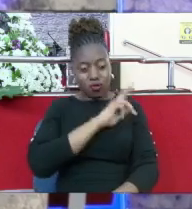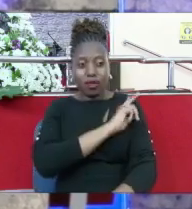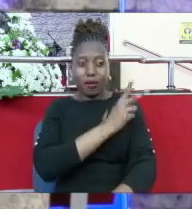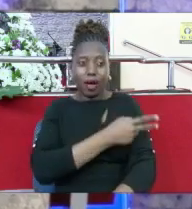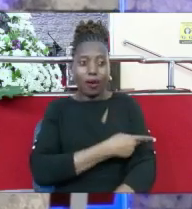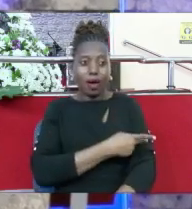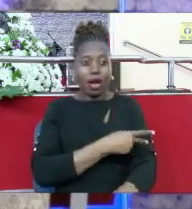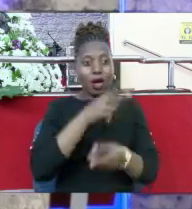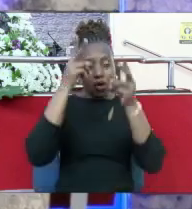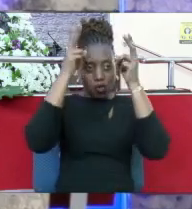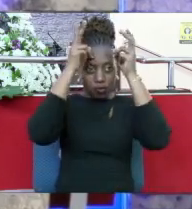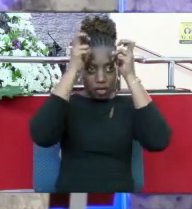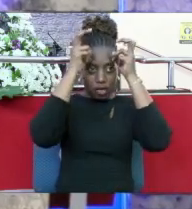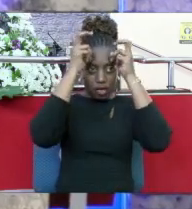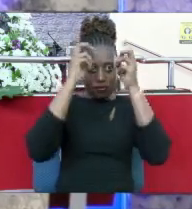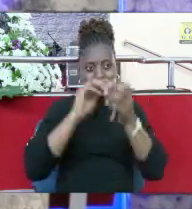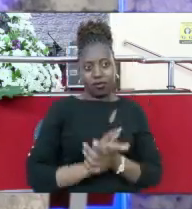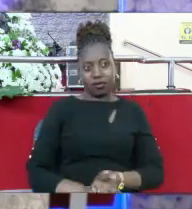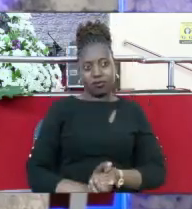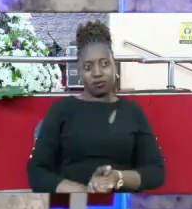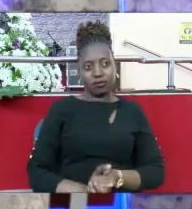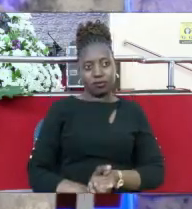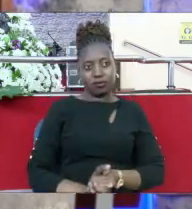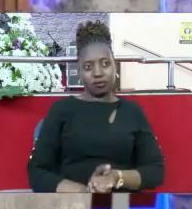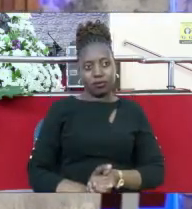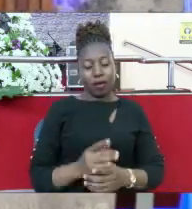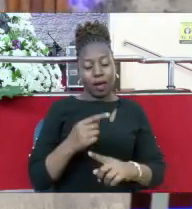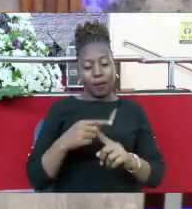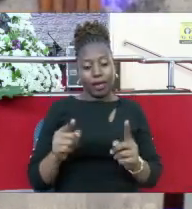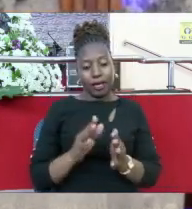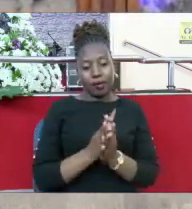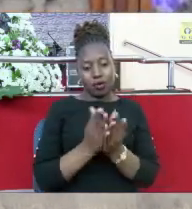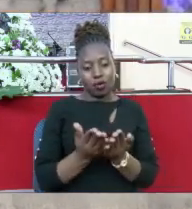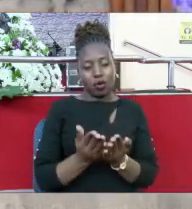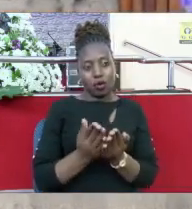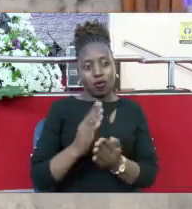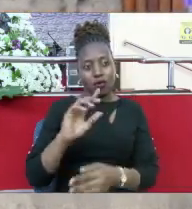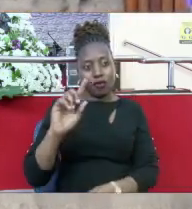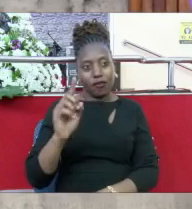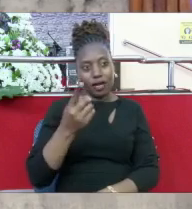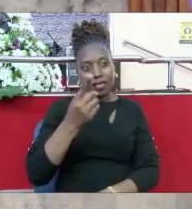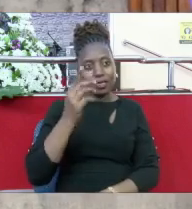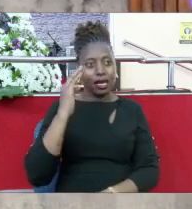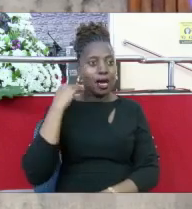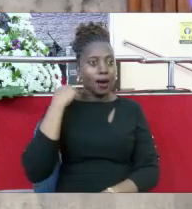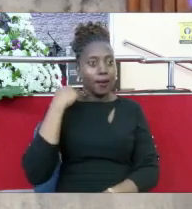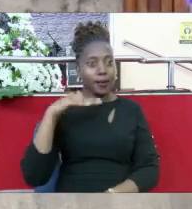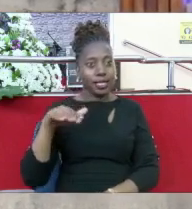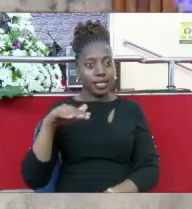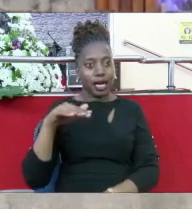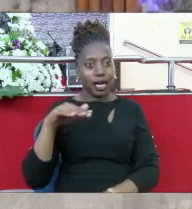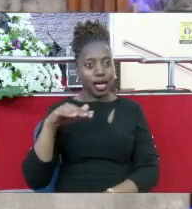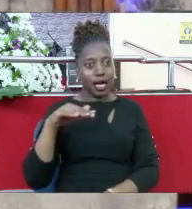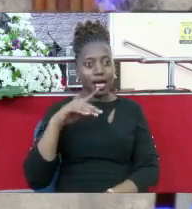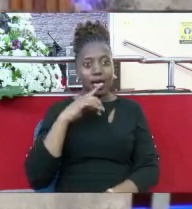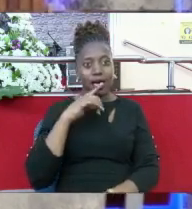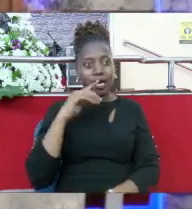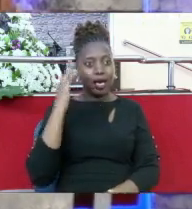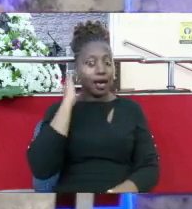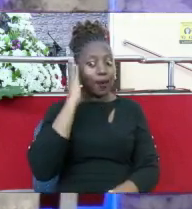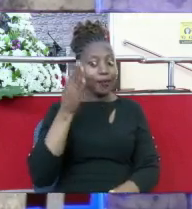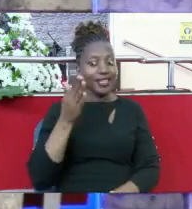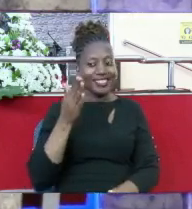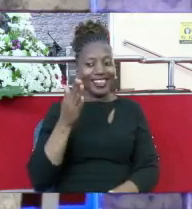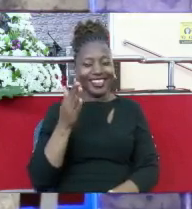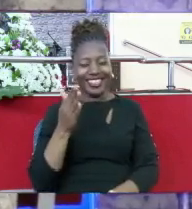ibilisi. But first Peter 2:24 says, by his stripes we were healed. Lakini, Petero, kitabu cha kwanza